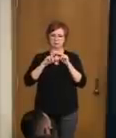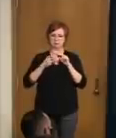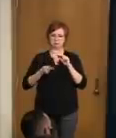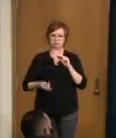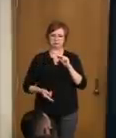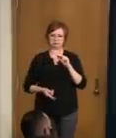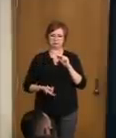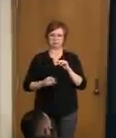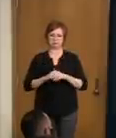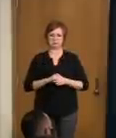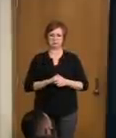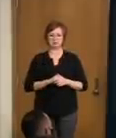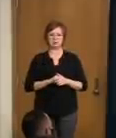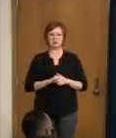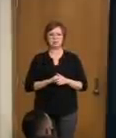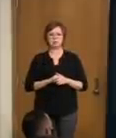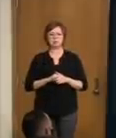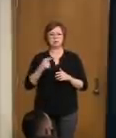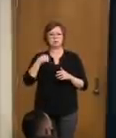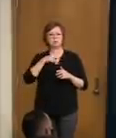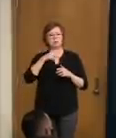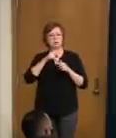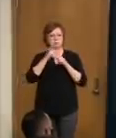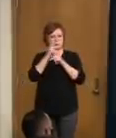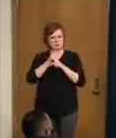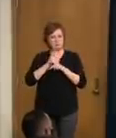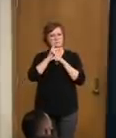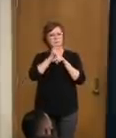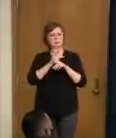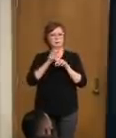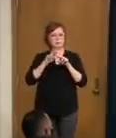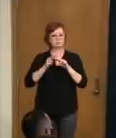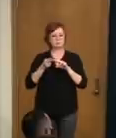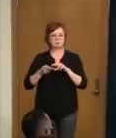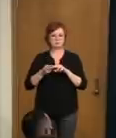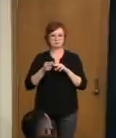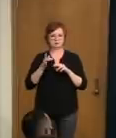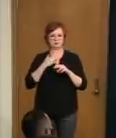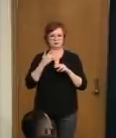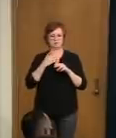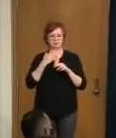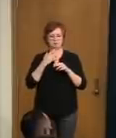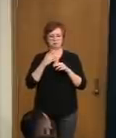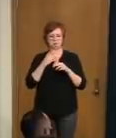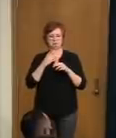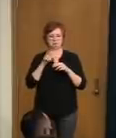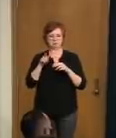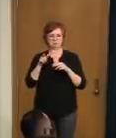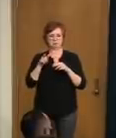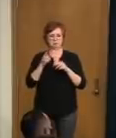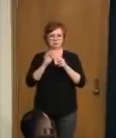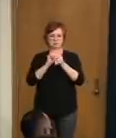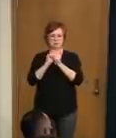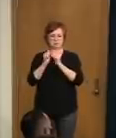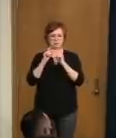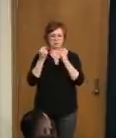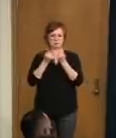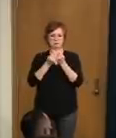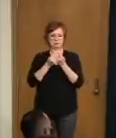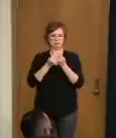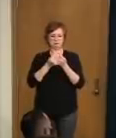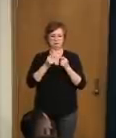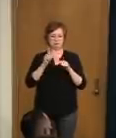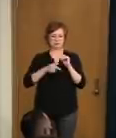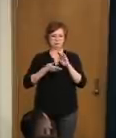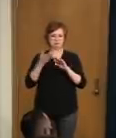be allowed, and maybe we'll have to look at the guidelines as well. But certainly, I don't foresee that for the next few weeks at least. But that is something that